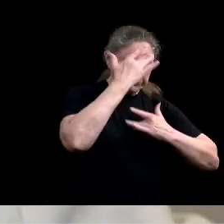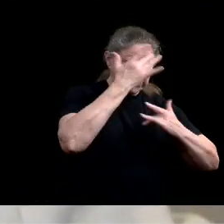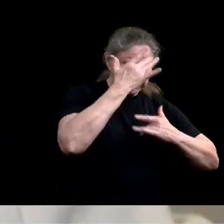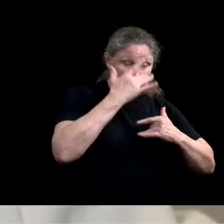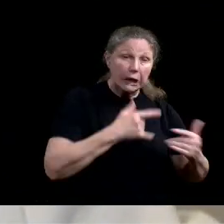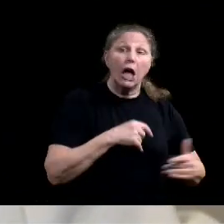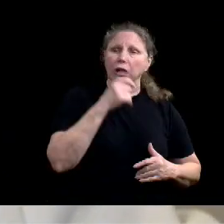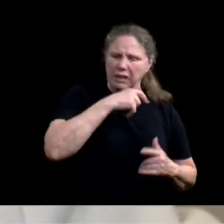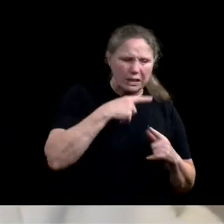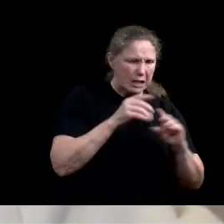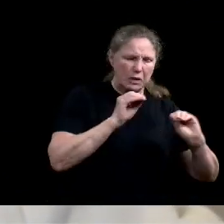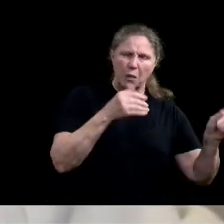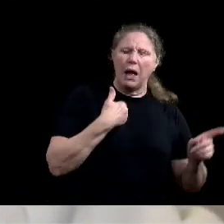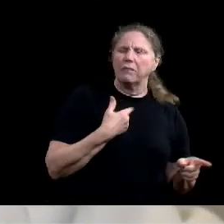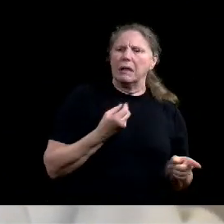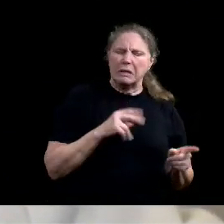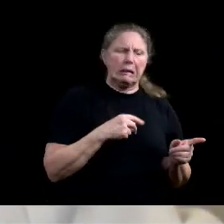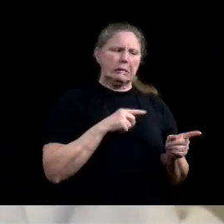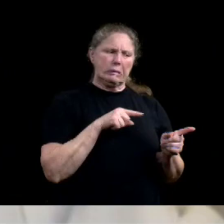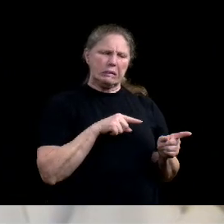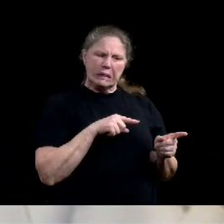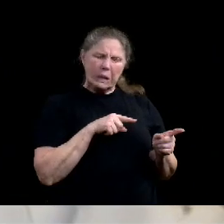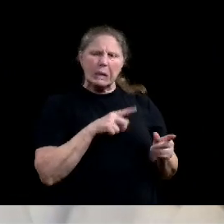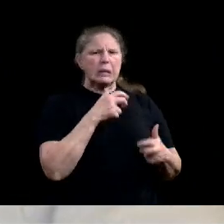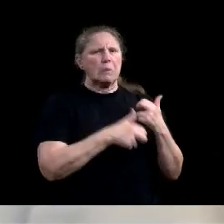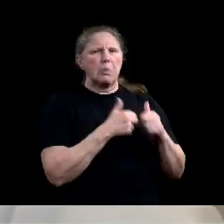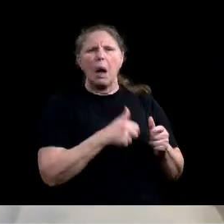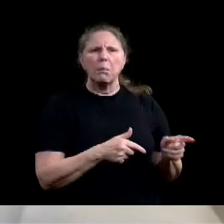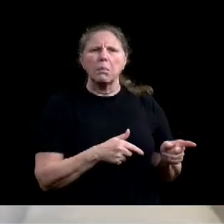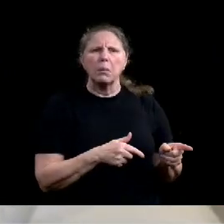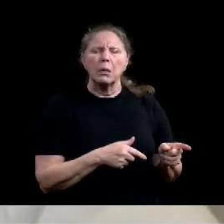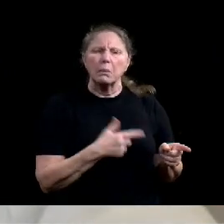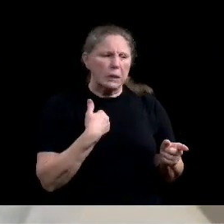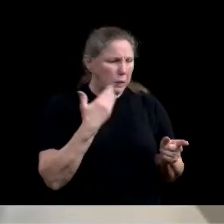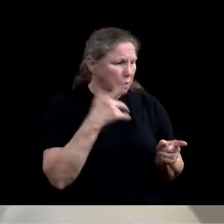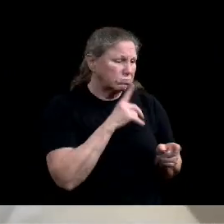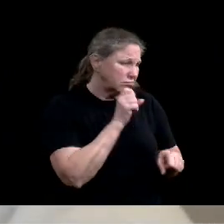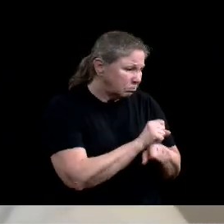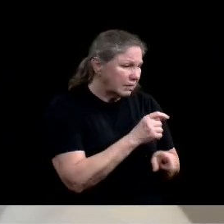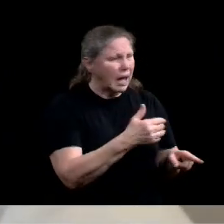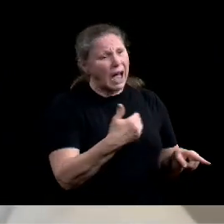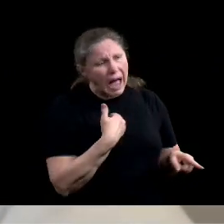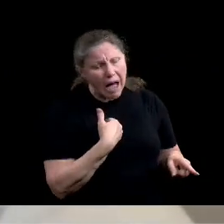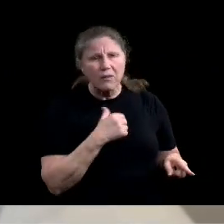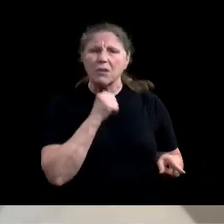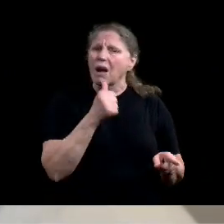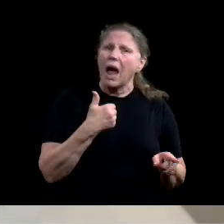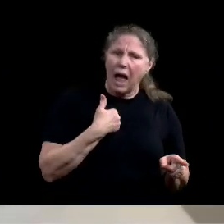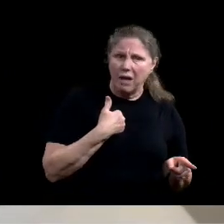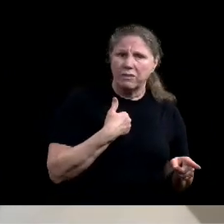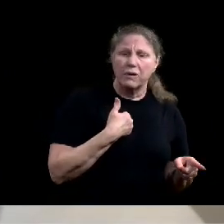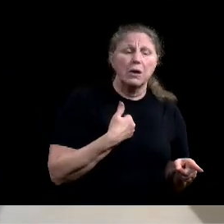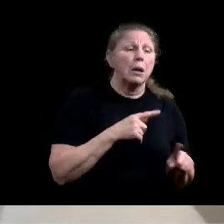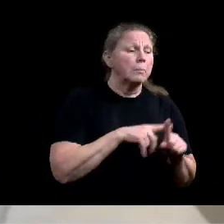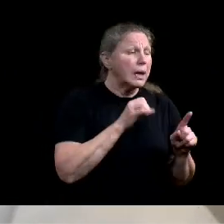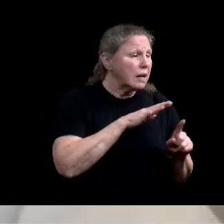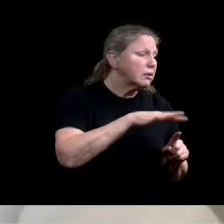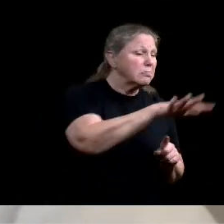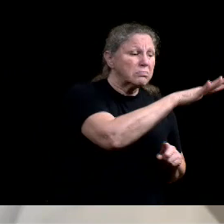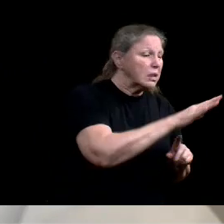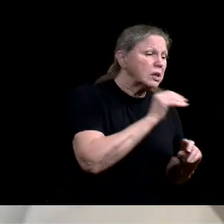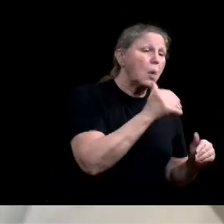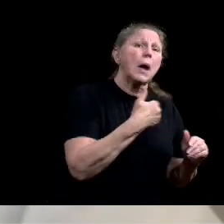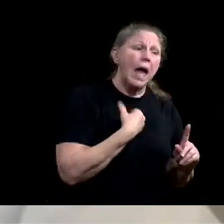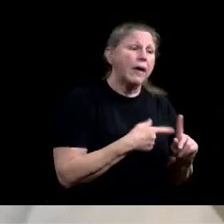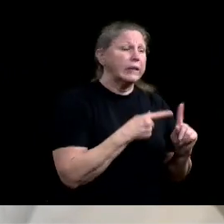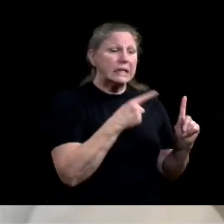problematic because you don't know for sure if you're negative or not. Why we say that if you still have